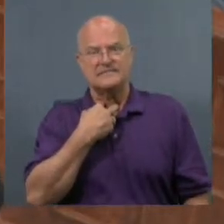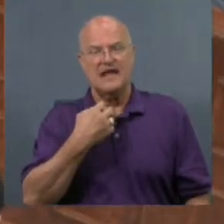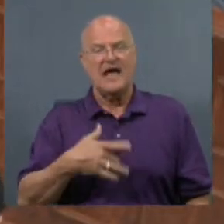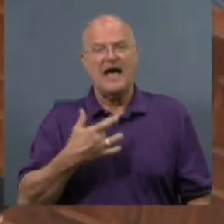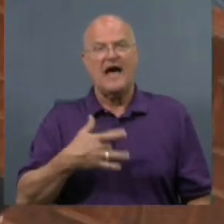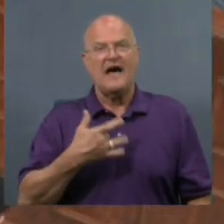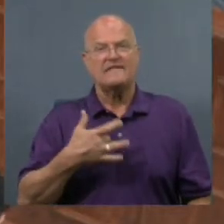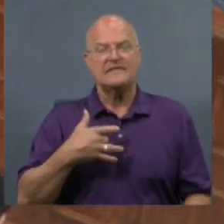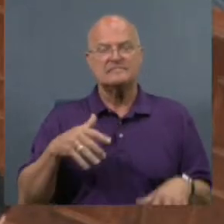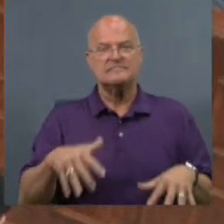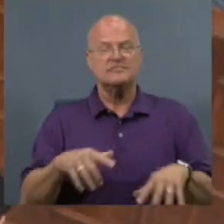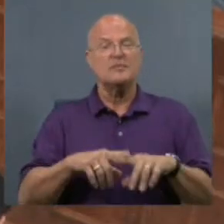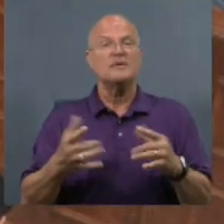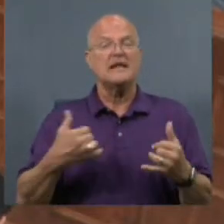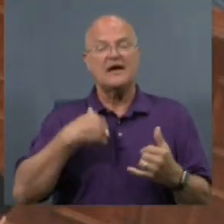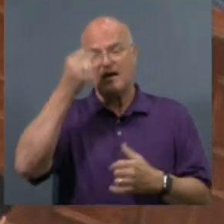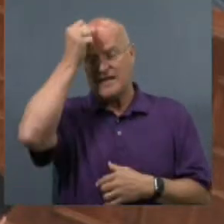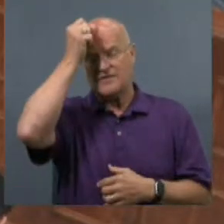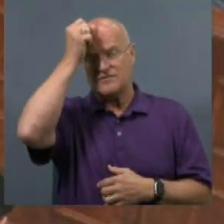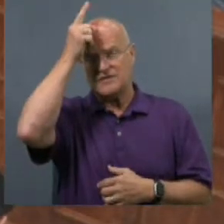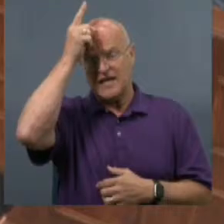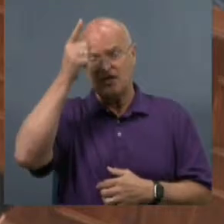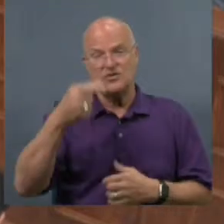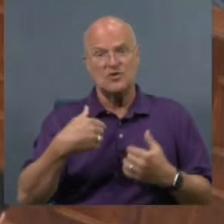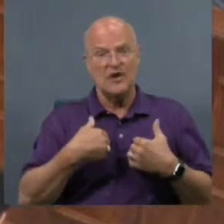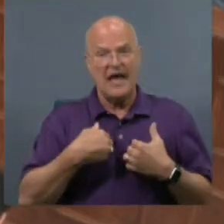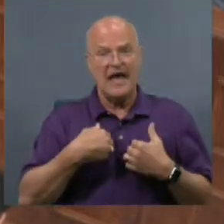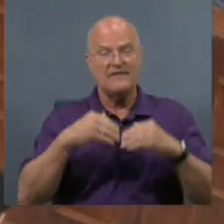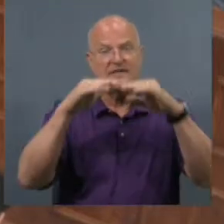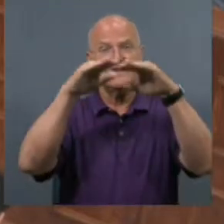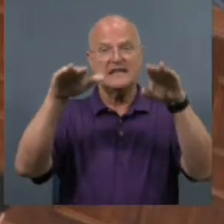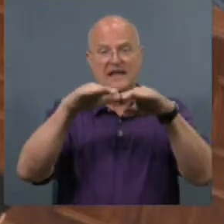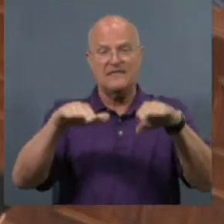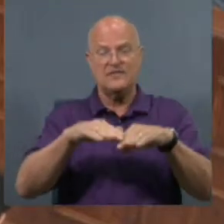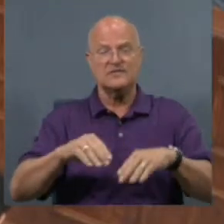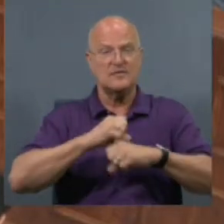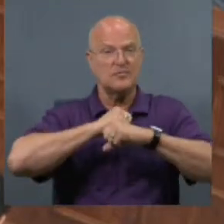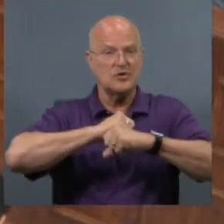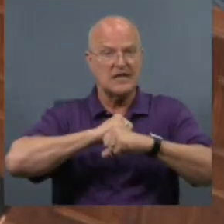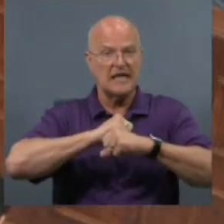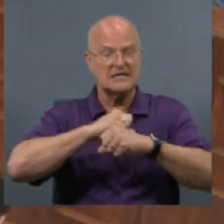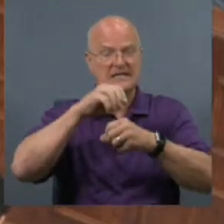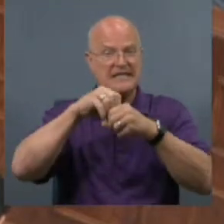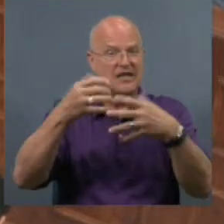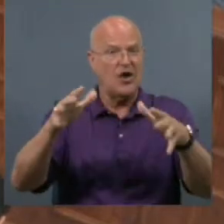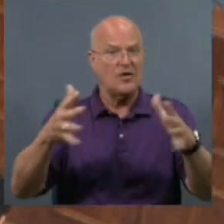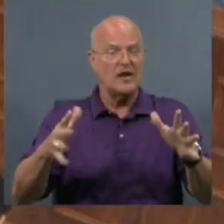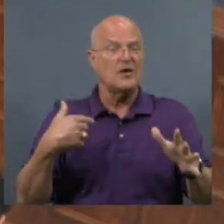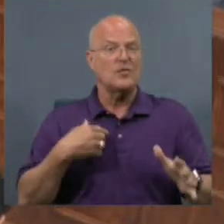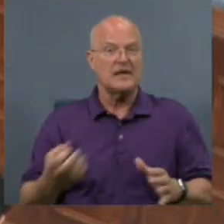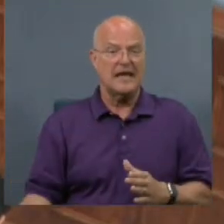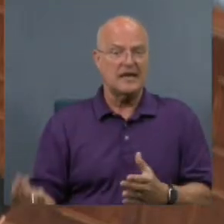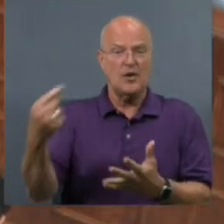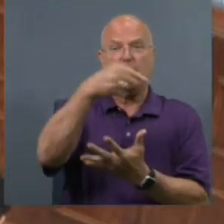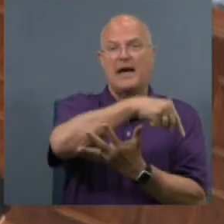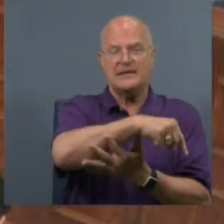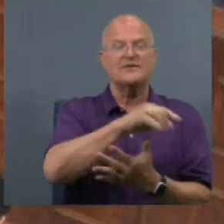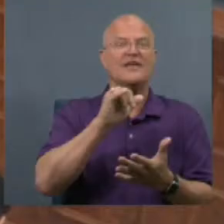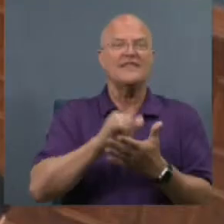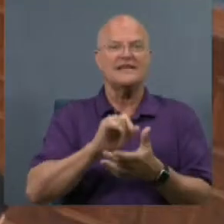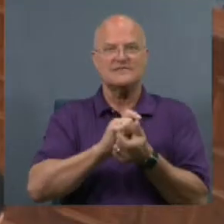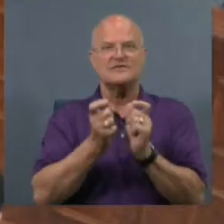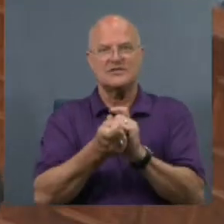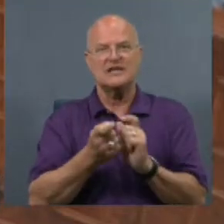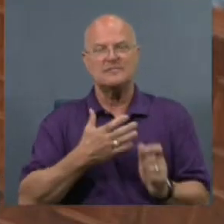at a standstill. But now that I understand that you have certain levels of protection in there that we can go back to, that's what